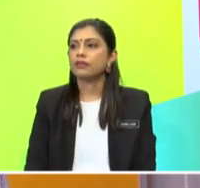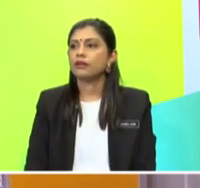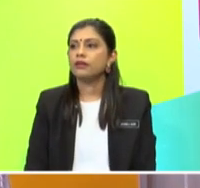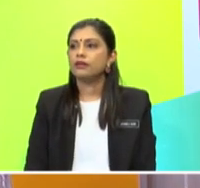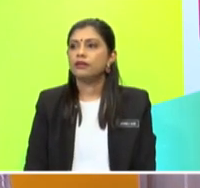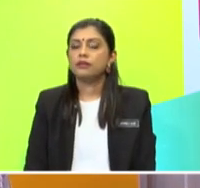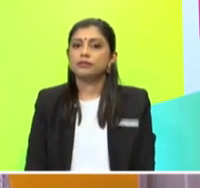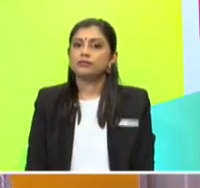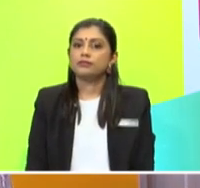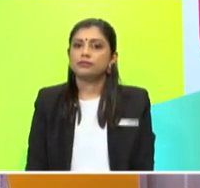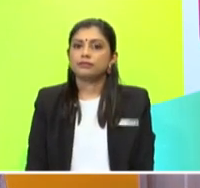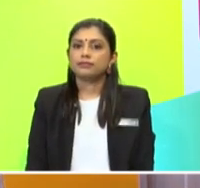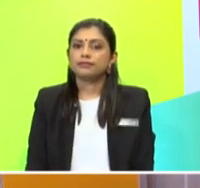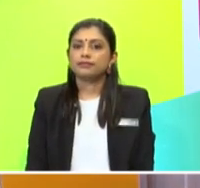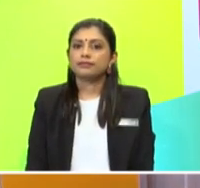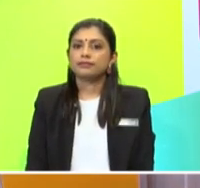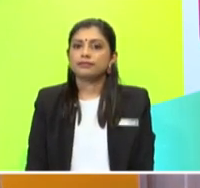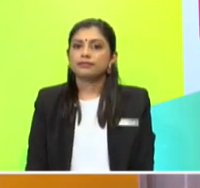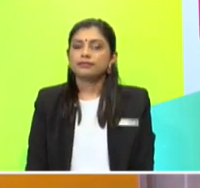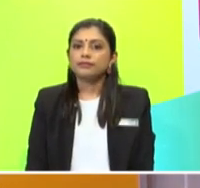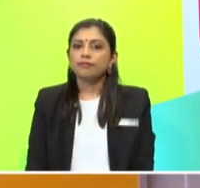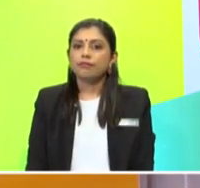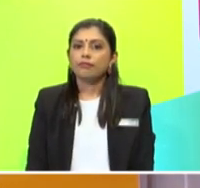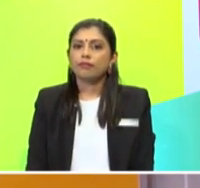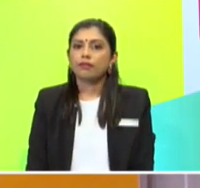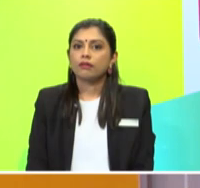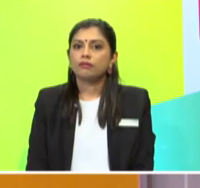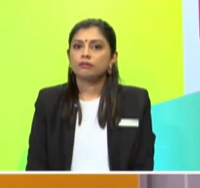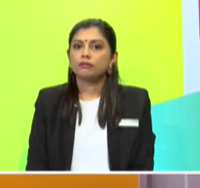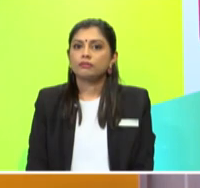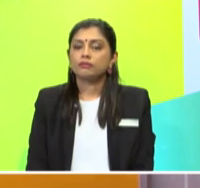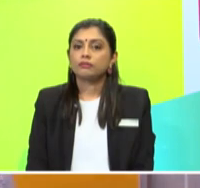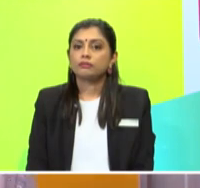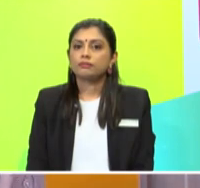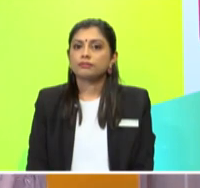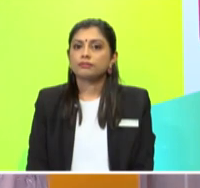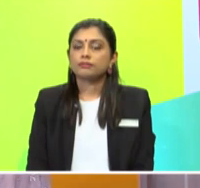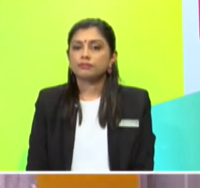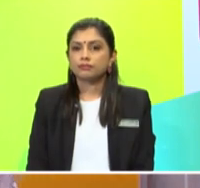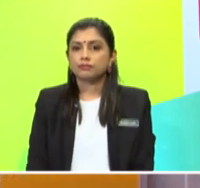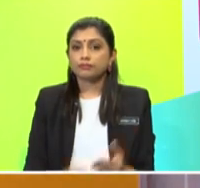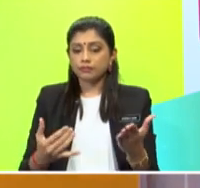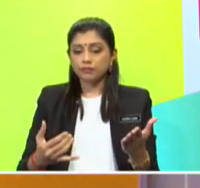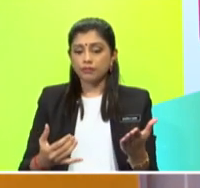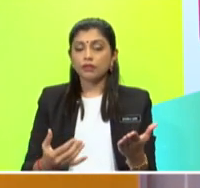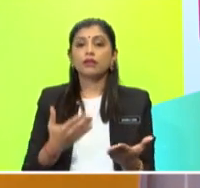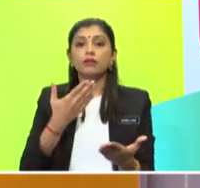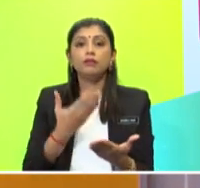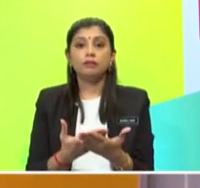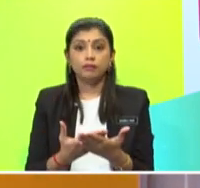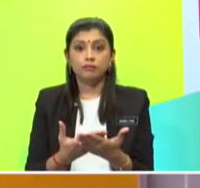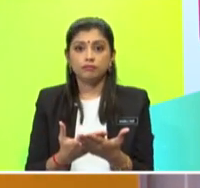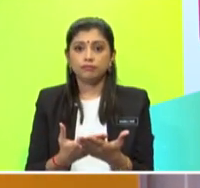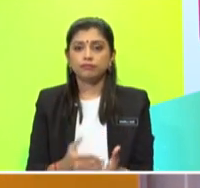fourth sentence will be the third E, that is evidence. What is evidence? Evidence will be the best way